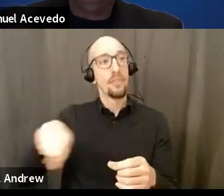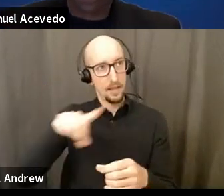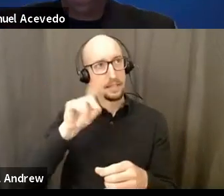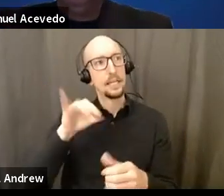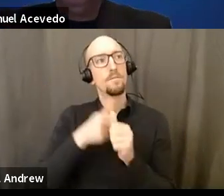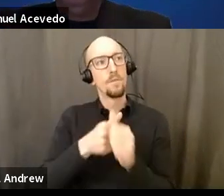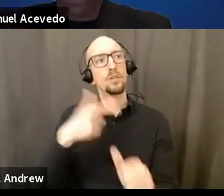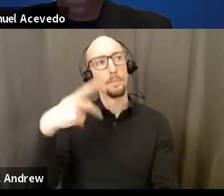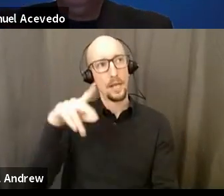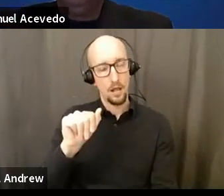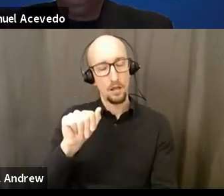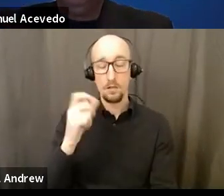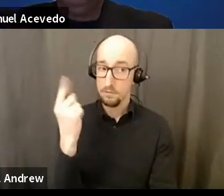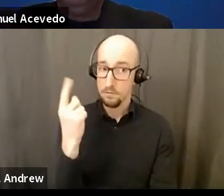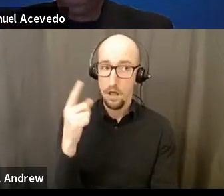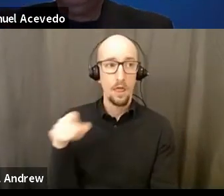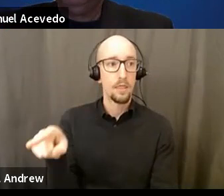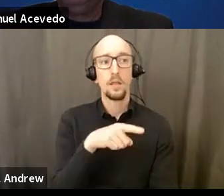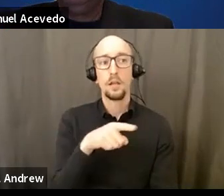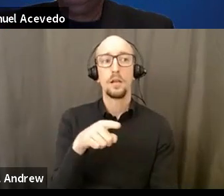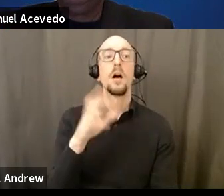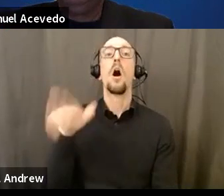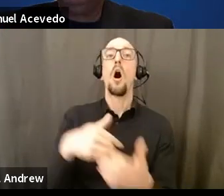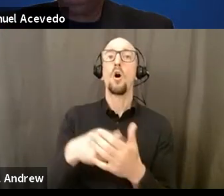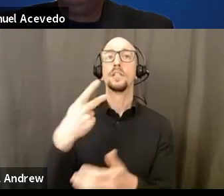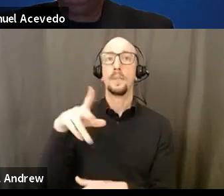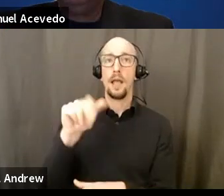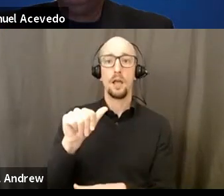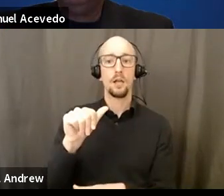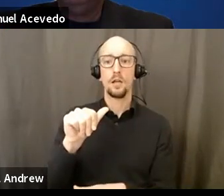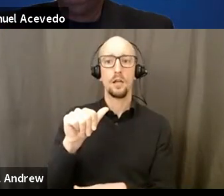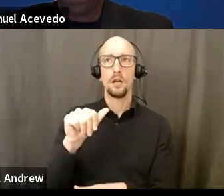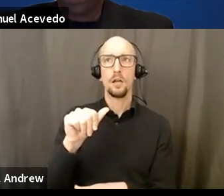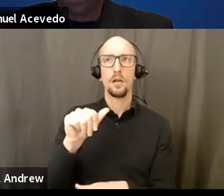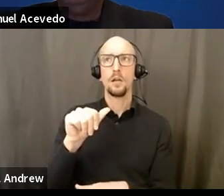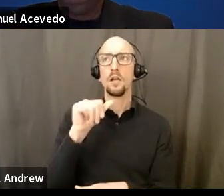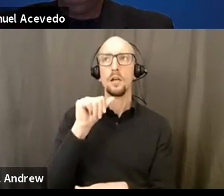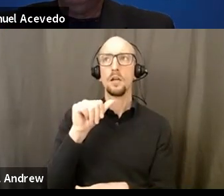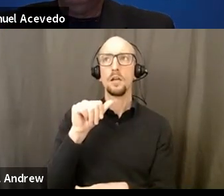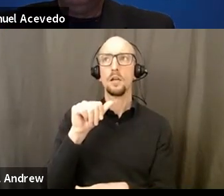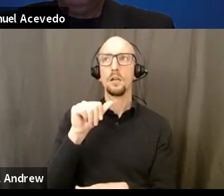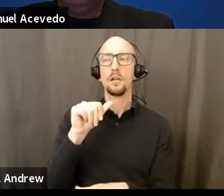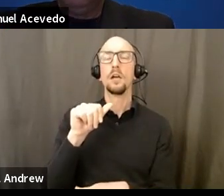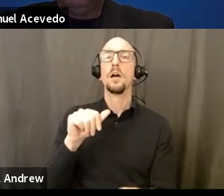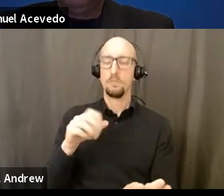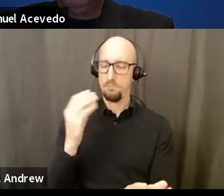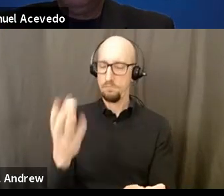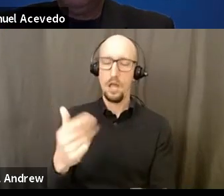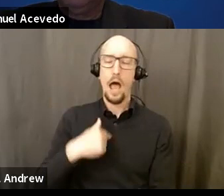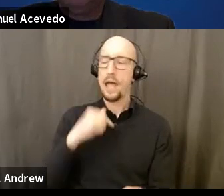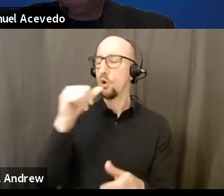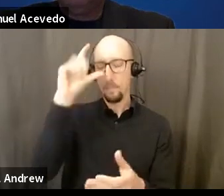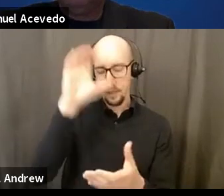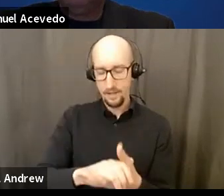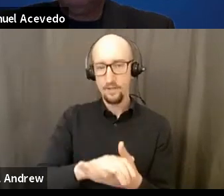GPA, but it wasn't all of the GPAs, I don't believe. So I'll say that. Okay. I do not believe they